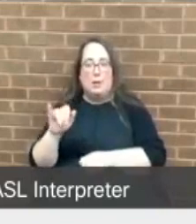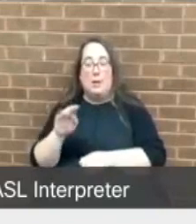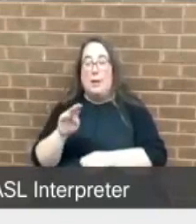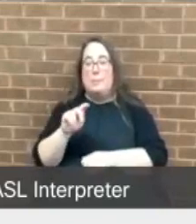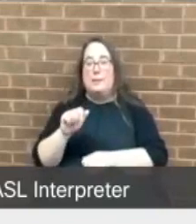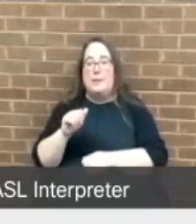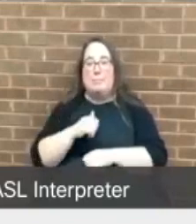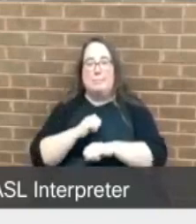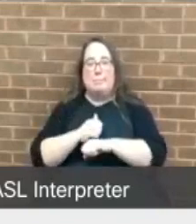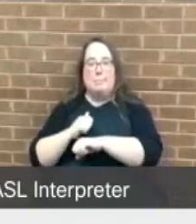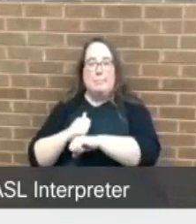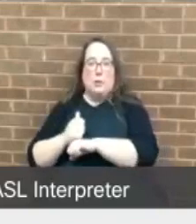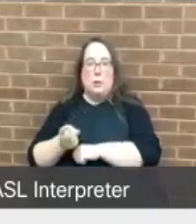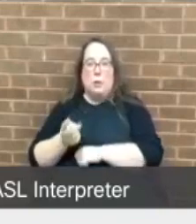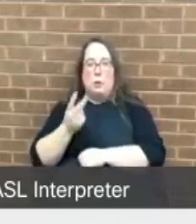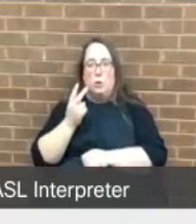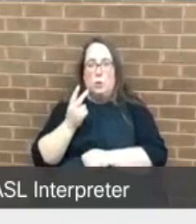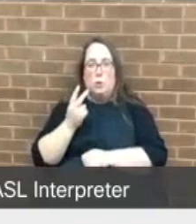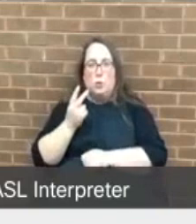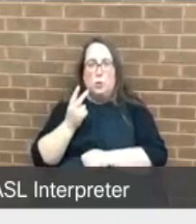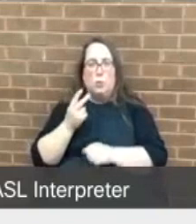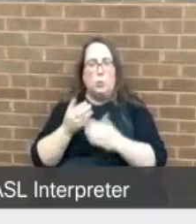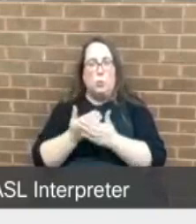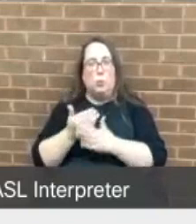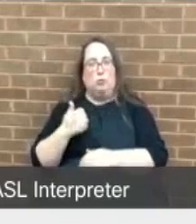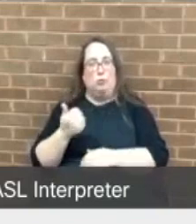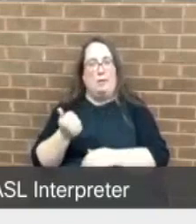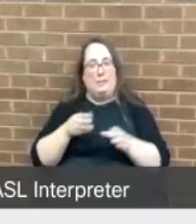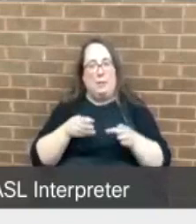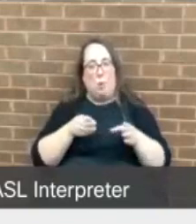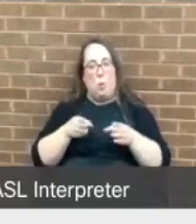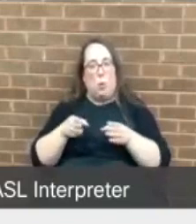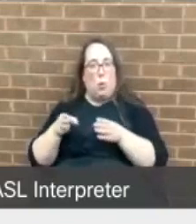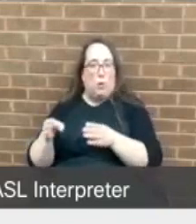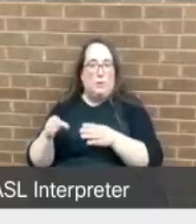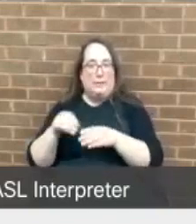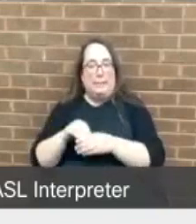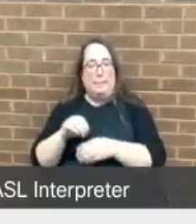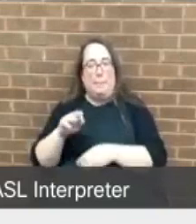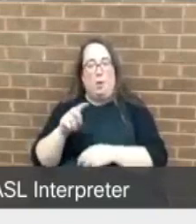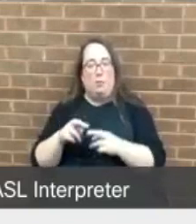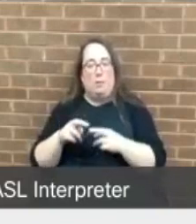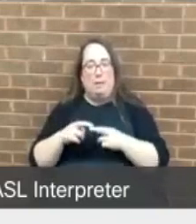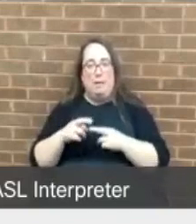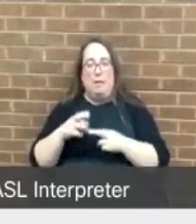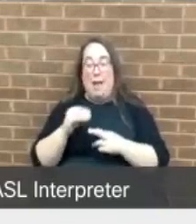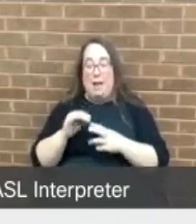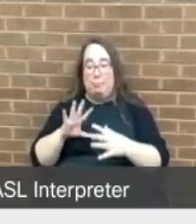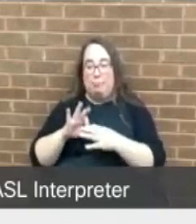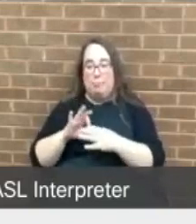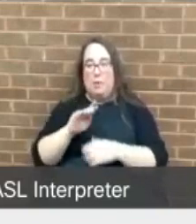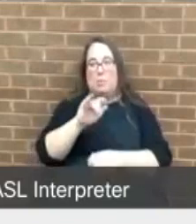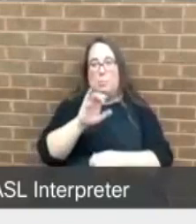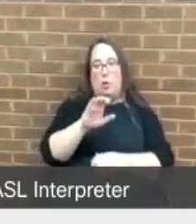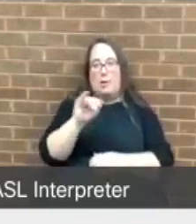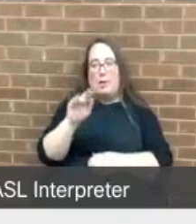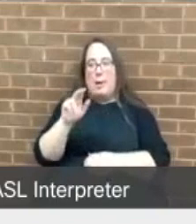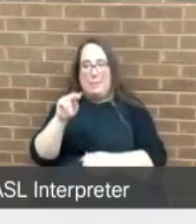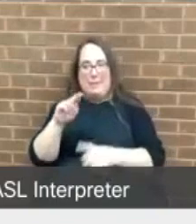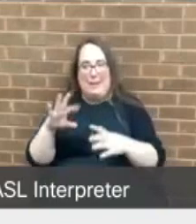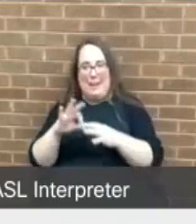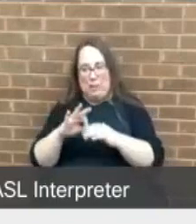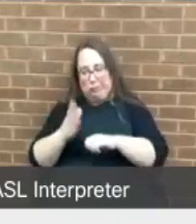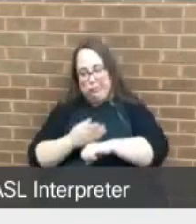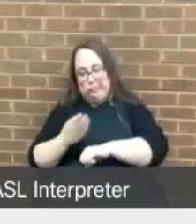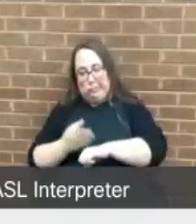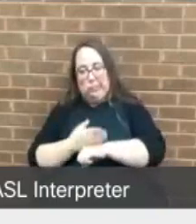we're studying two new transit corridors in the Baltimore region, and we're now advancing the Mark Penn Camden Connector. Over at MTA, we're